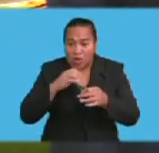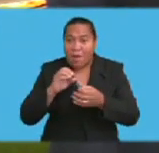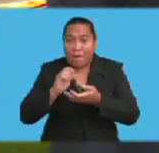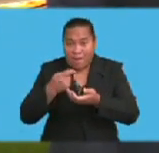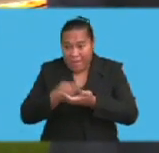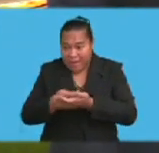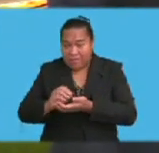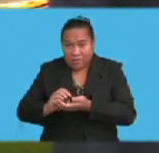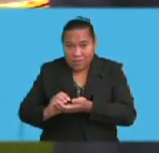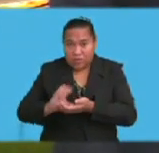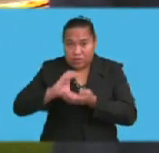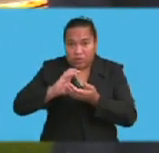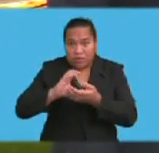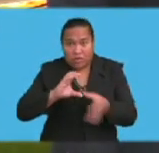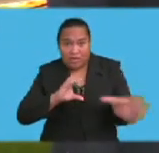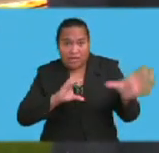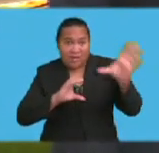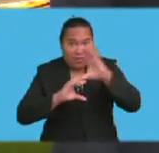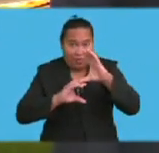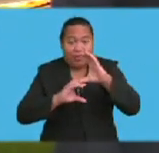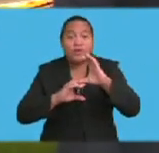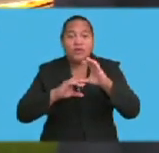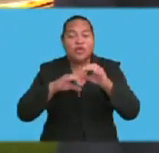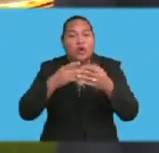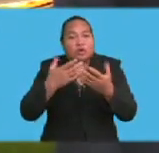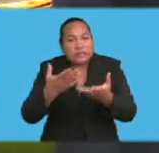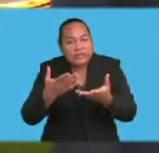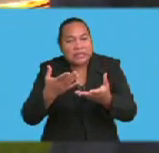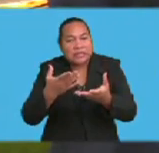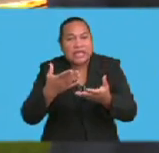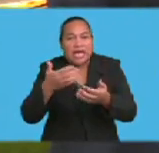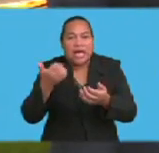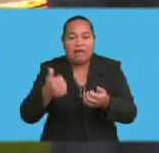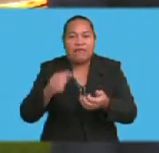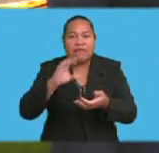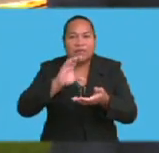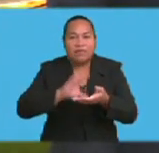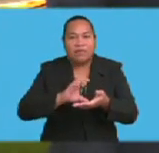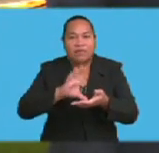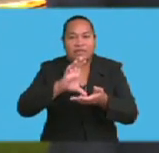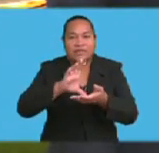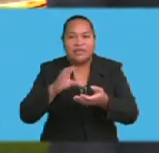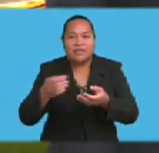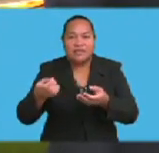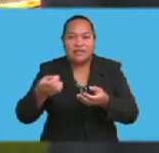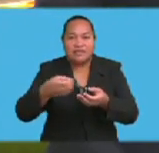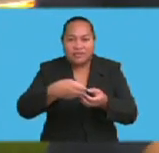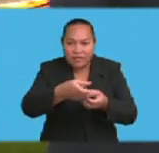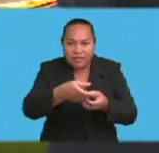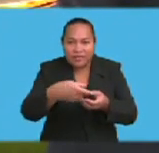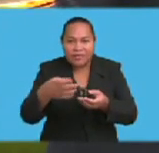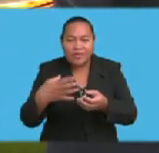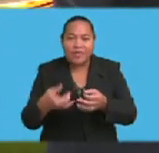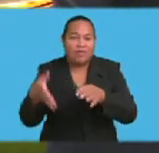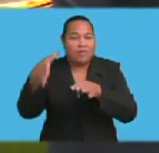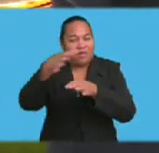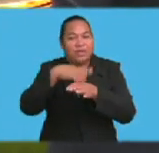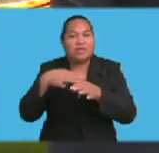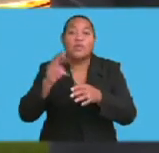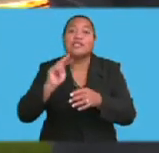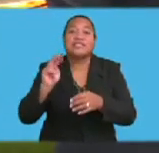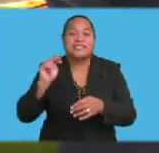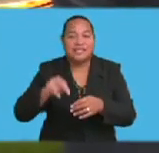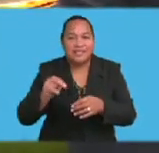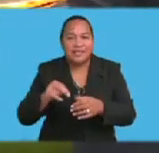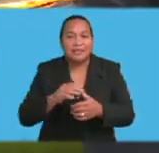the necessary legal provisions and approvals required, so over and above what is legally required. Madam Speaker, the 2017 annual